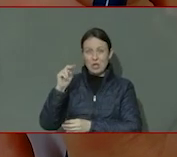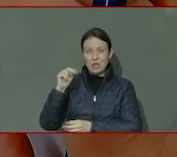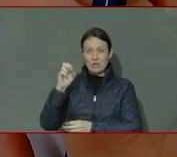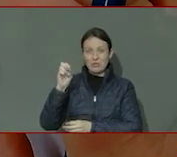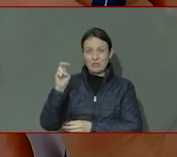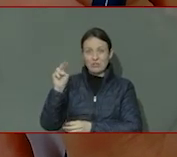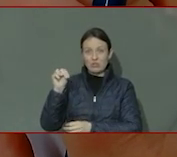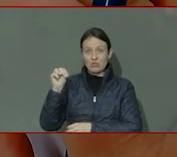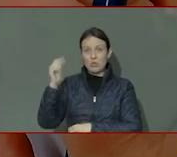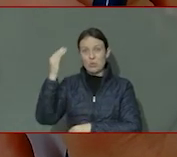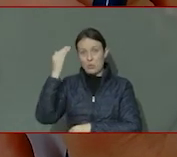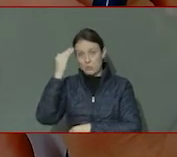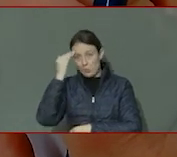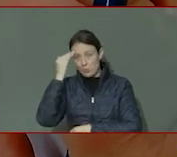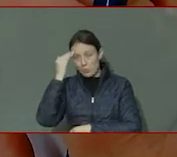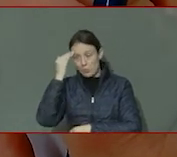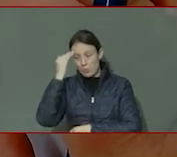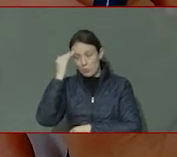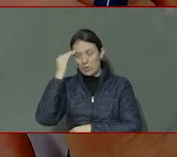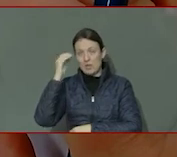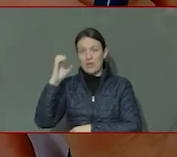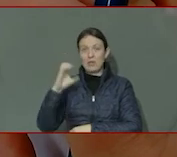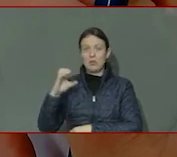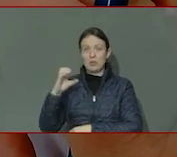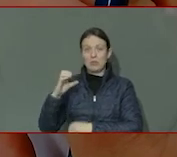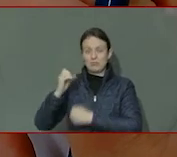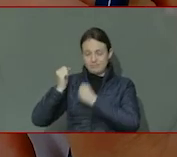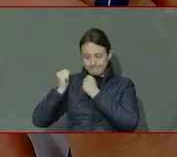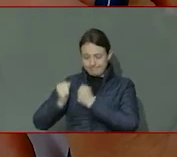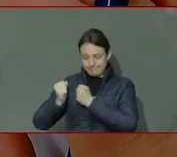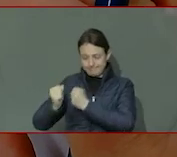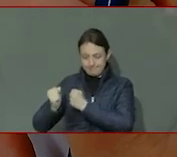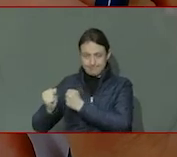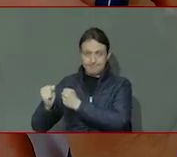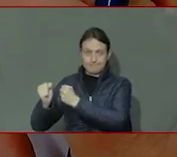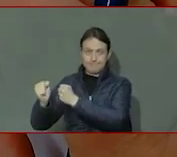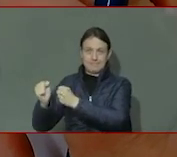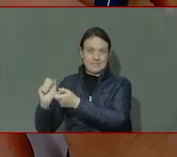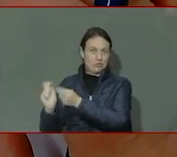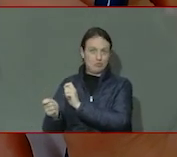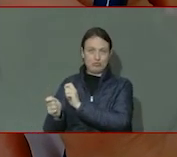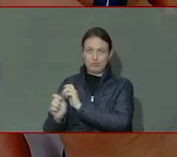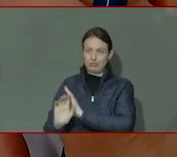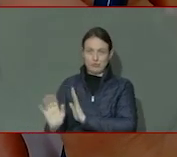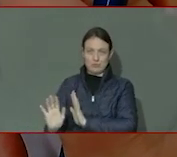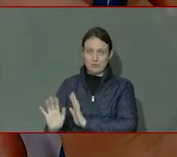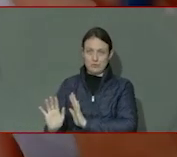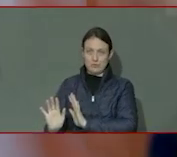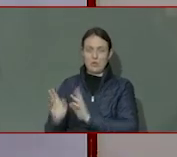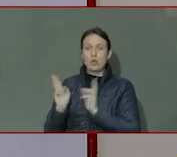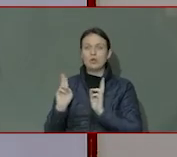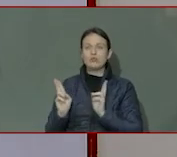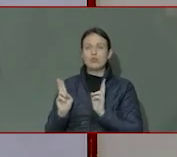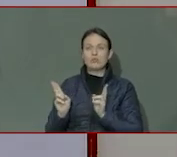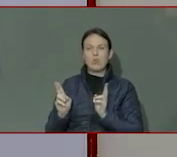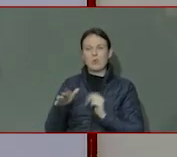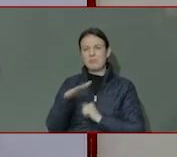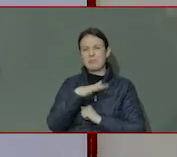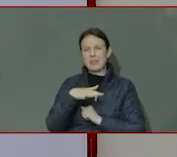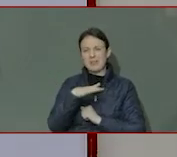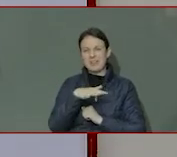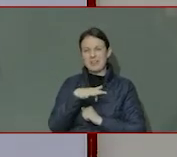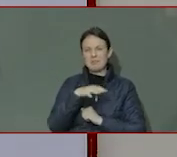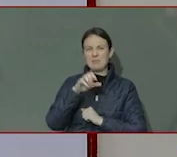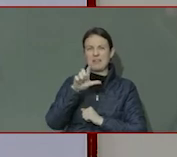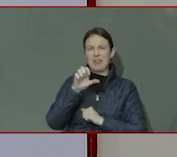the concentration remains constant over a period of time. So usually in a laboratory, what we would do is